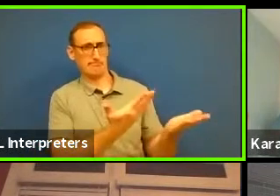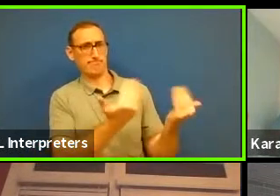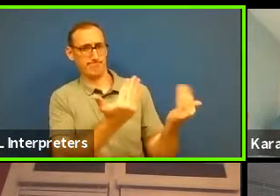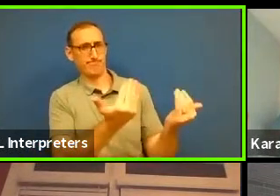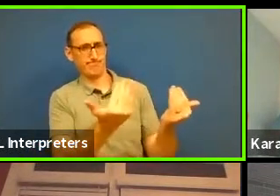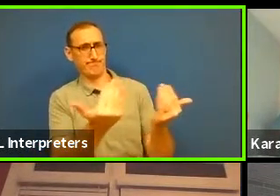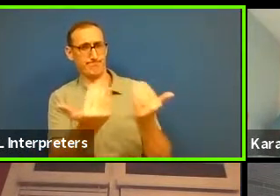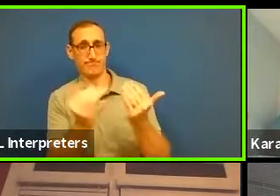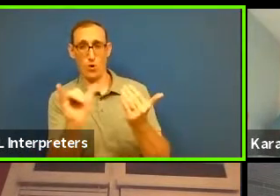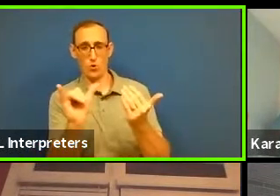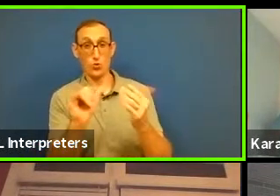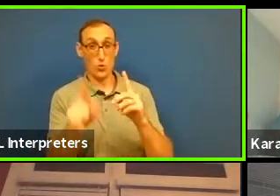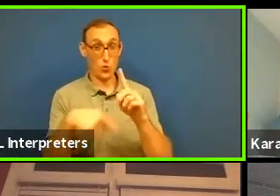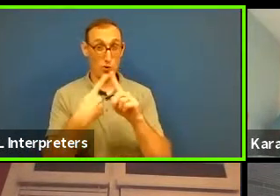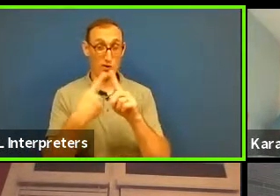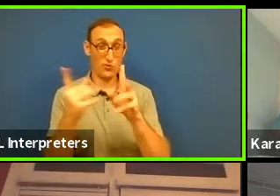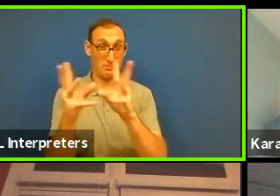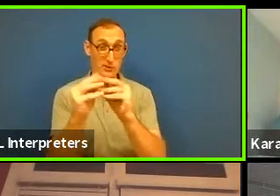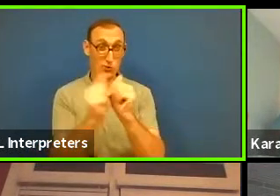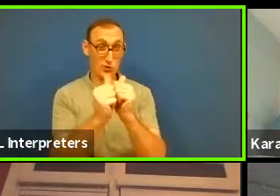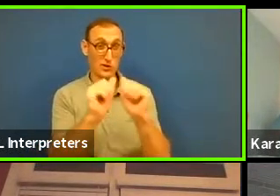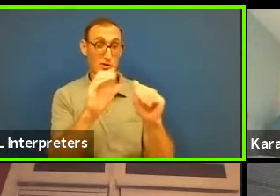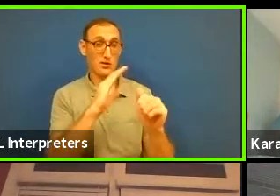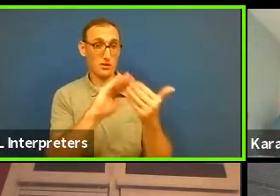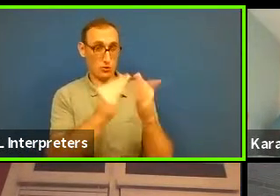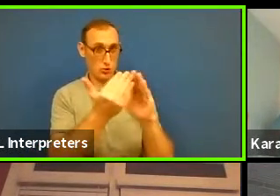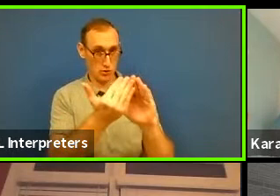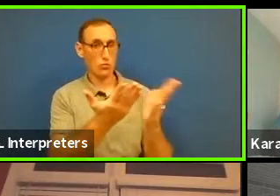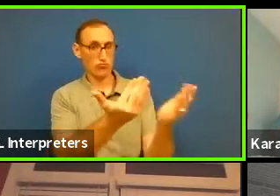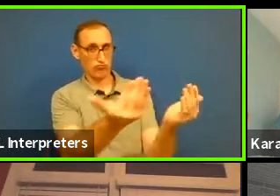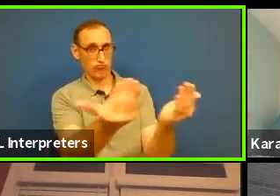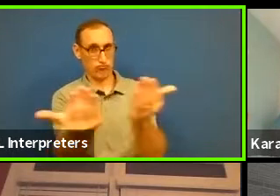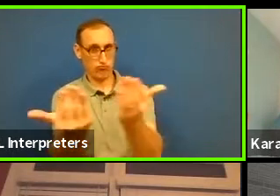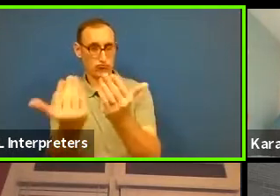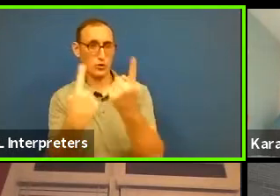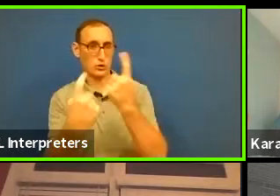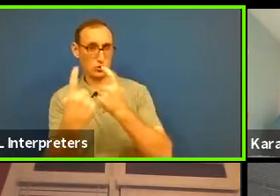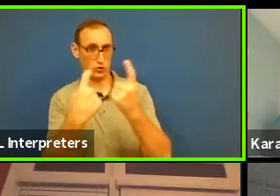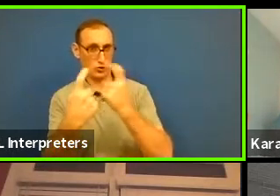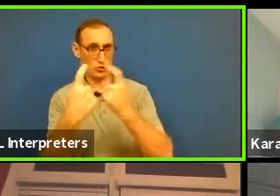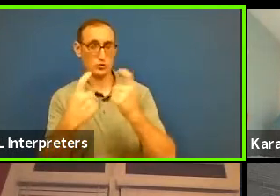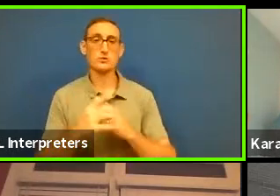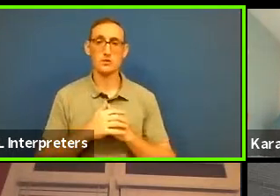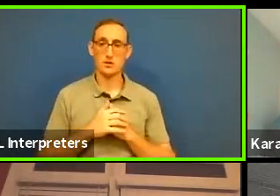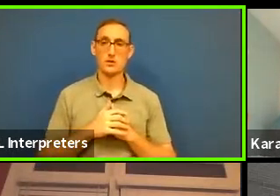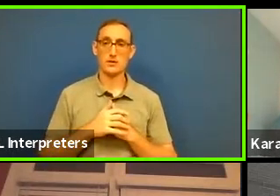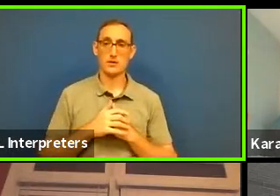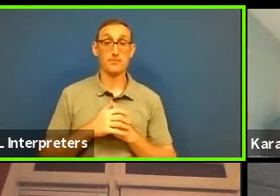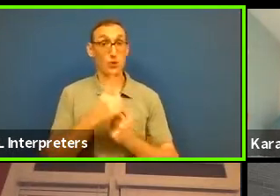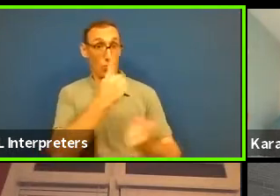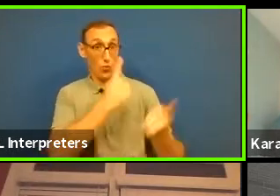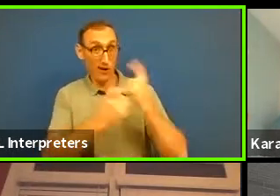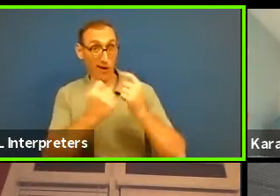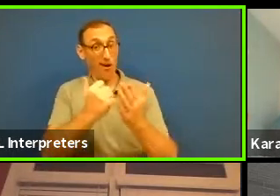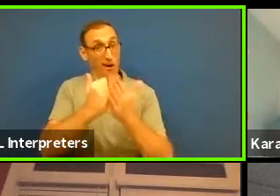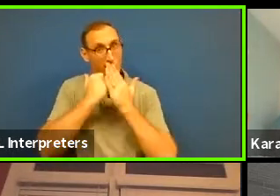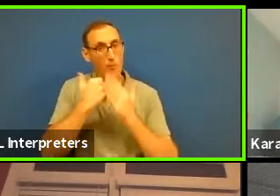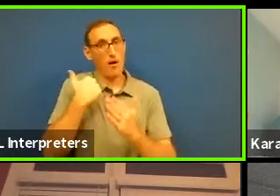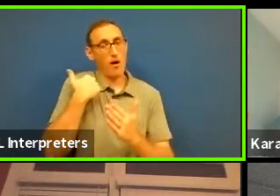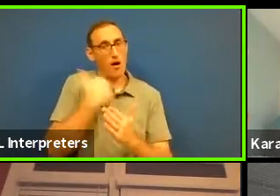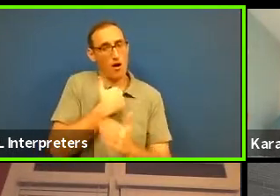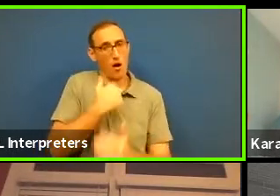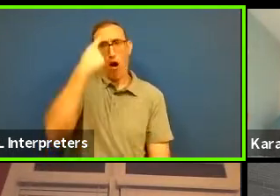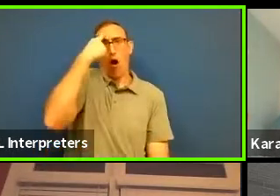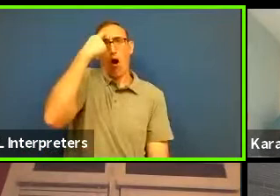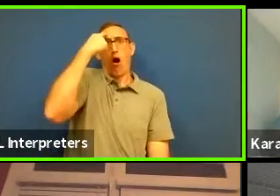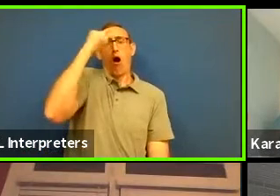community. And as we shared last night, questions, it makes us better. We can't think of everything. I've been